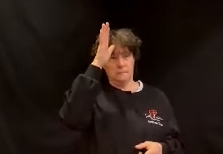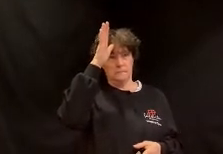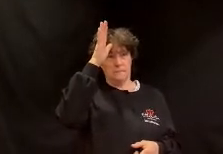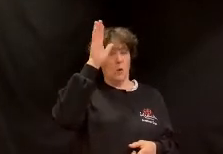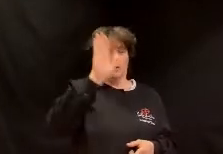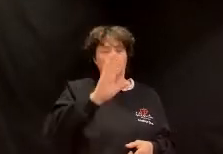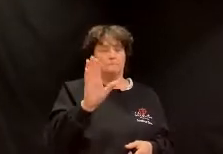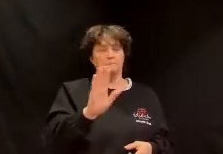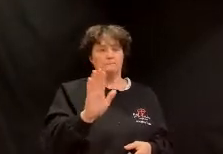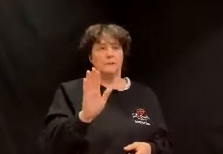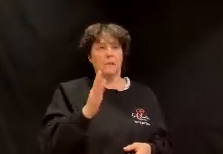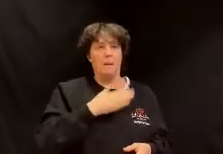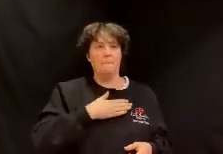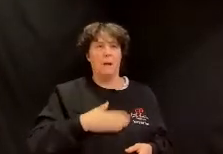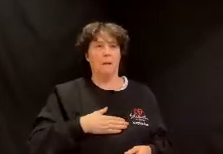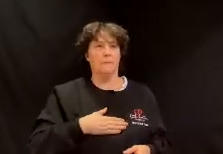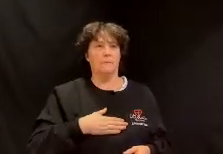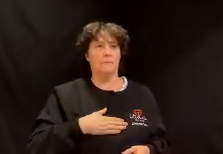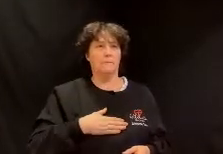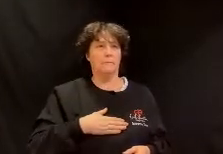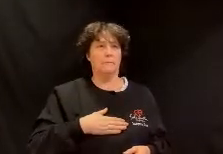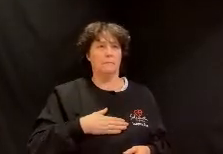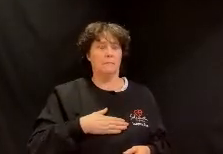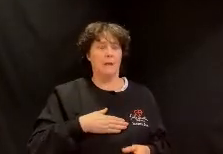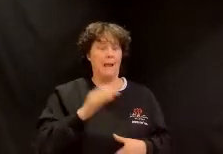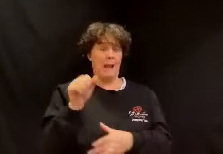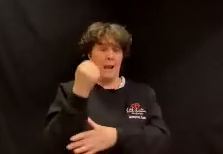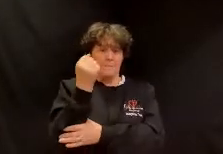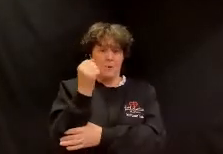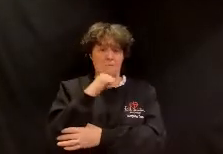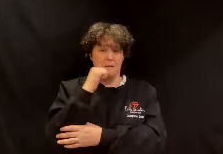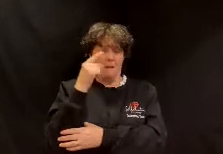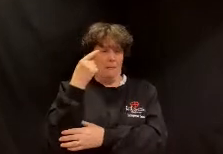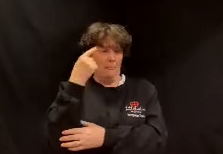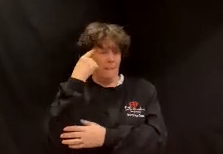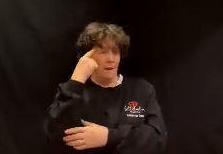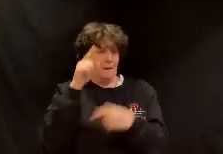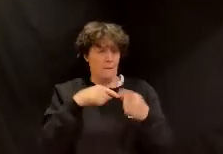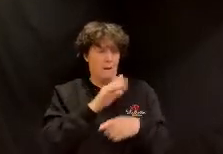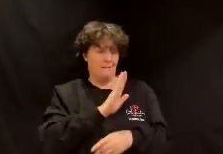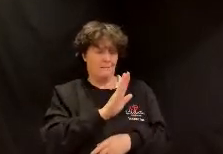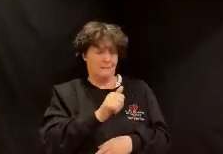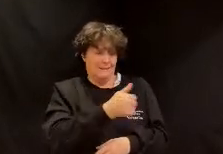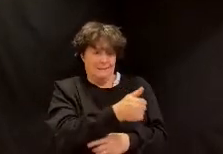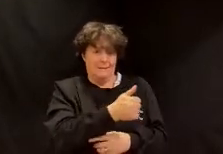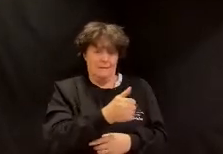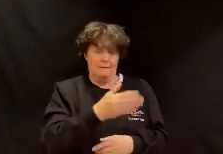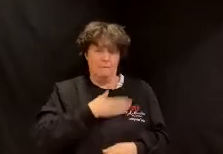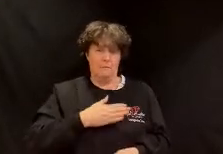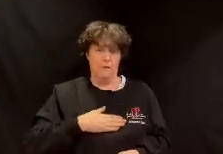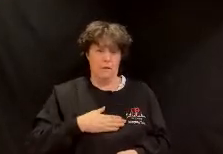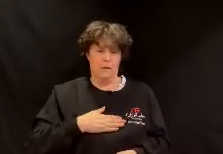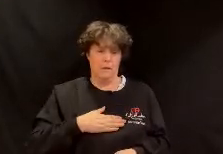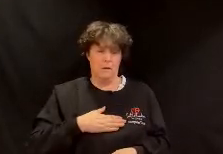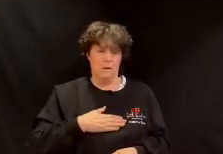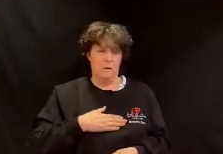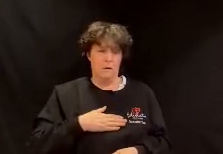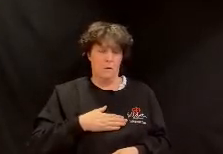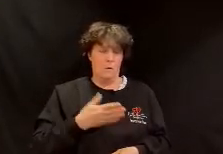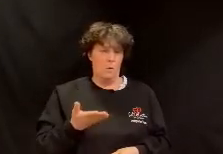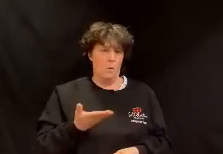Abraham did not consider his body. Let me ask you a question. What are you